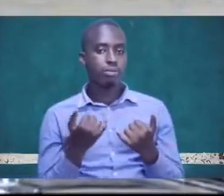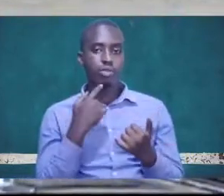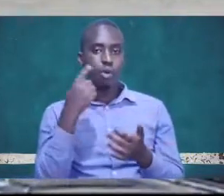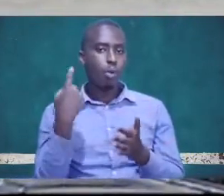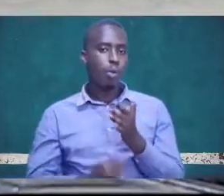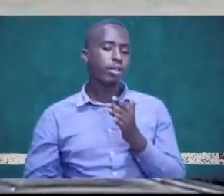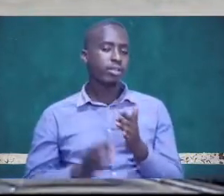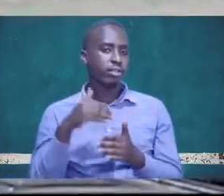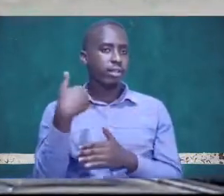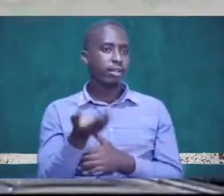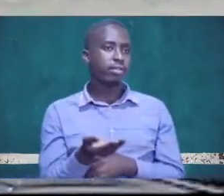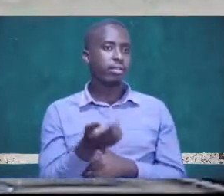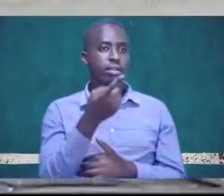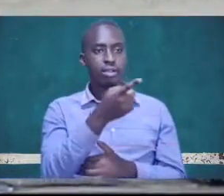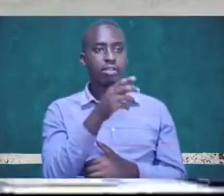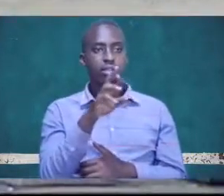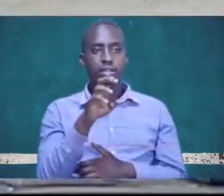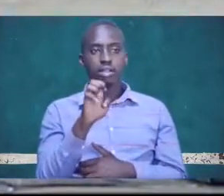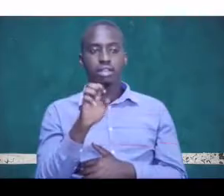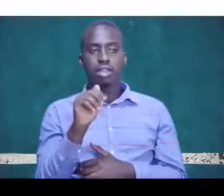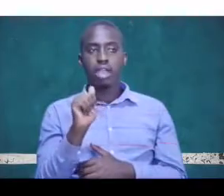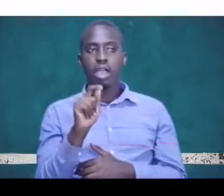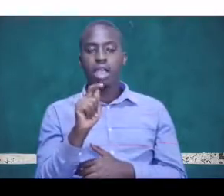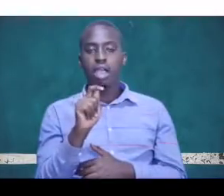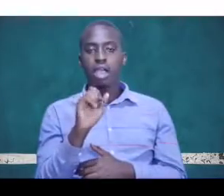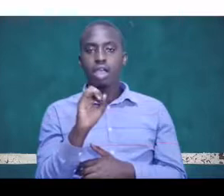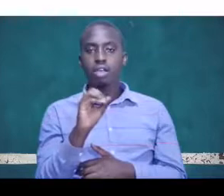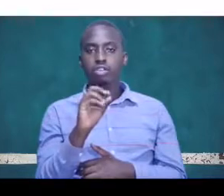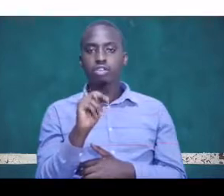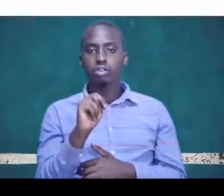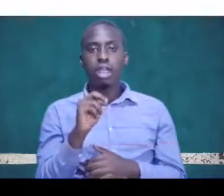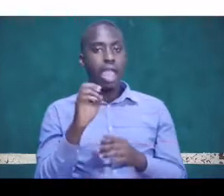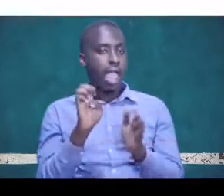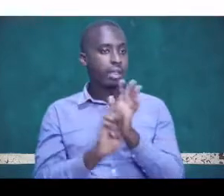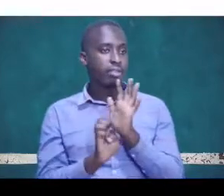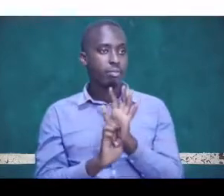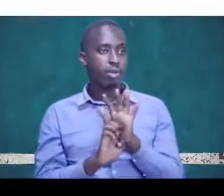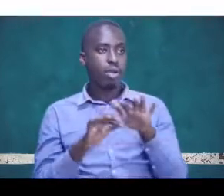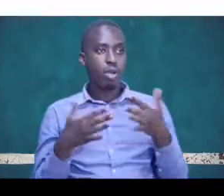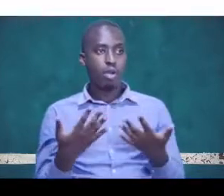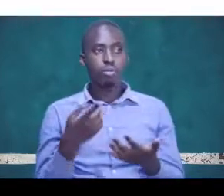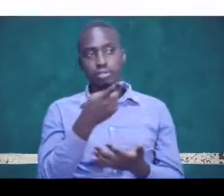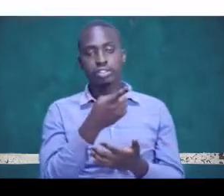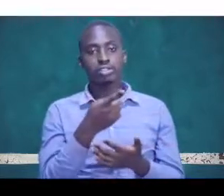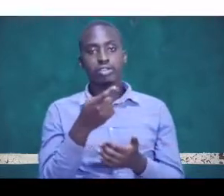is next is this reaction example, or the nuclear reaction.